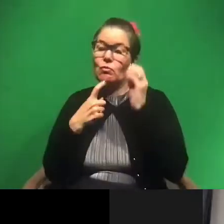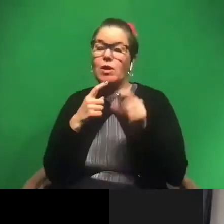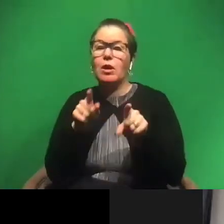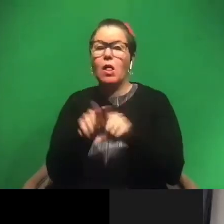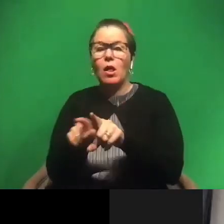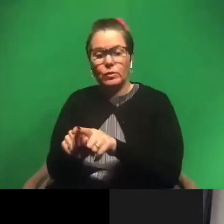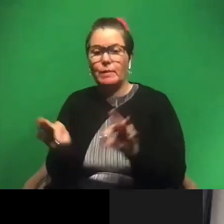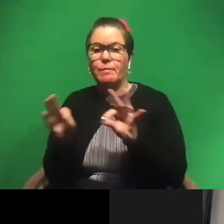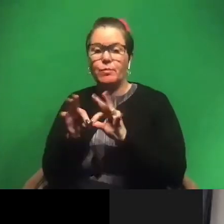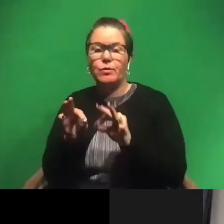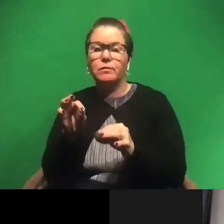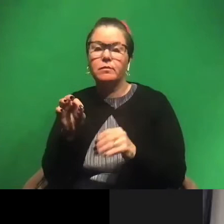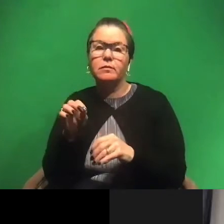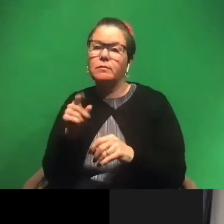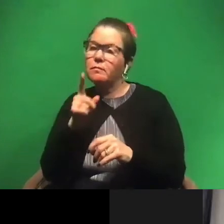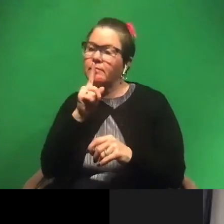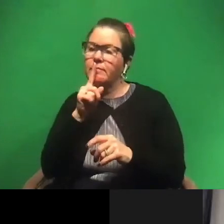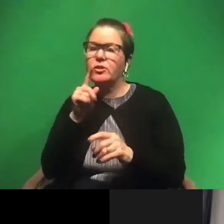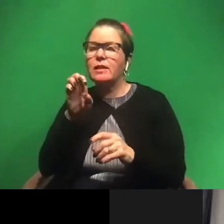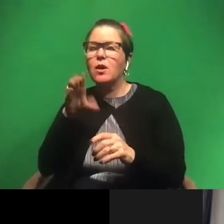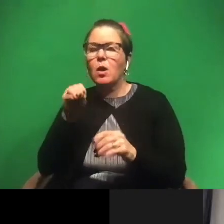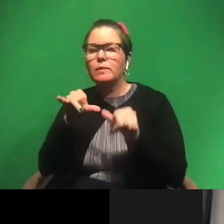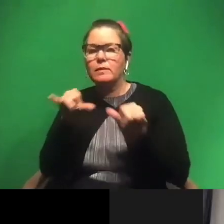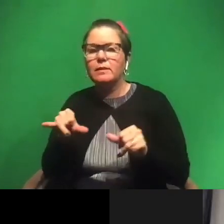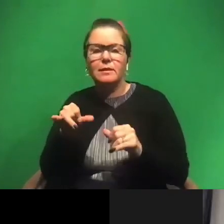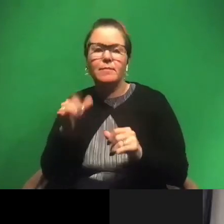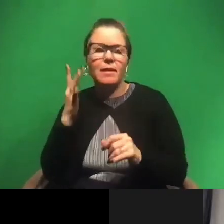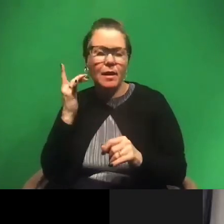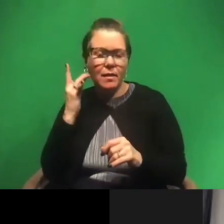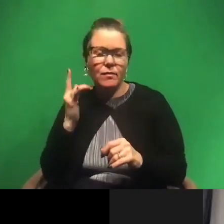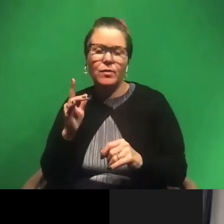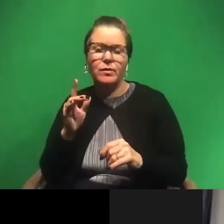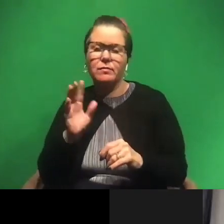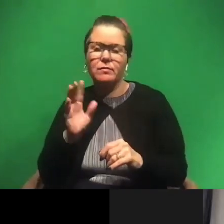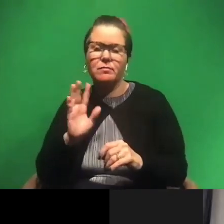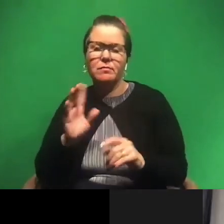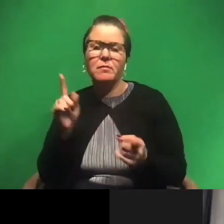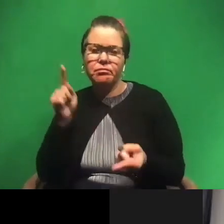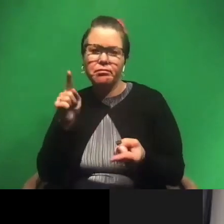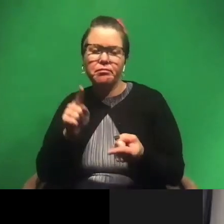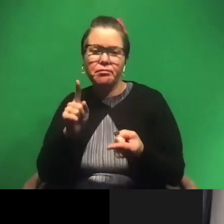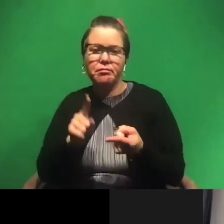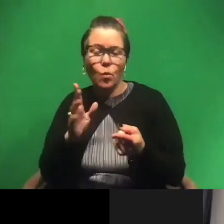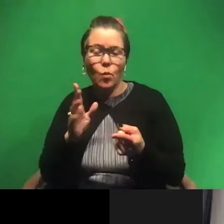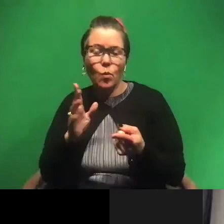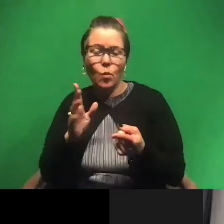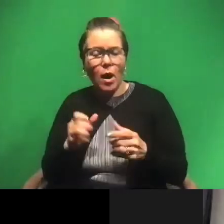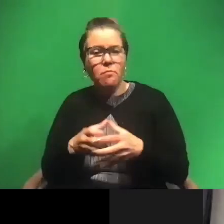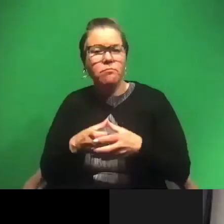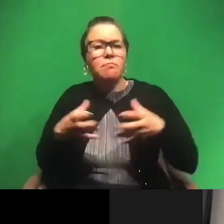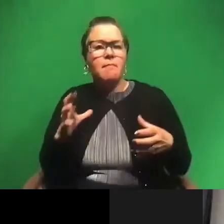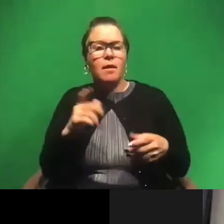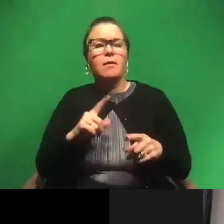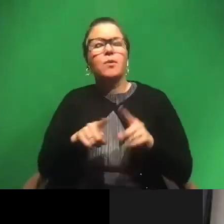not just for the ecosystem in California, and they're declining and we want to see them come back, but they're also, those are